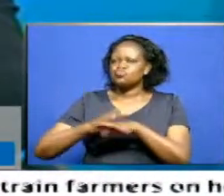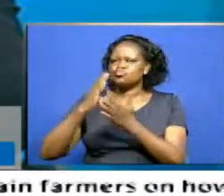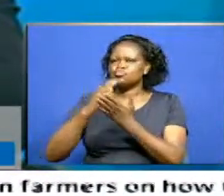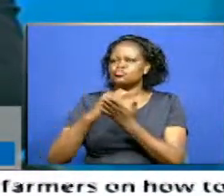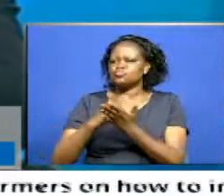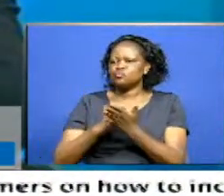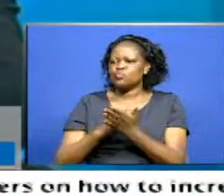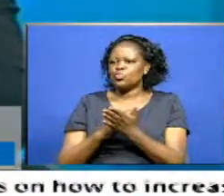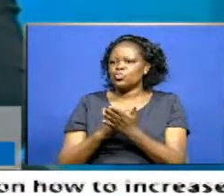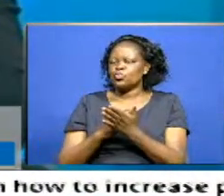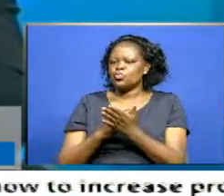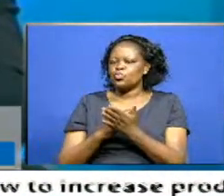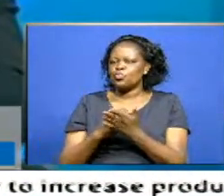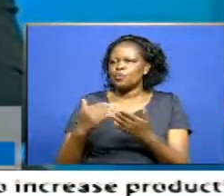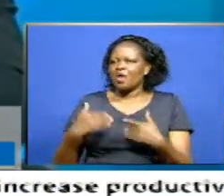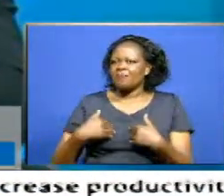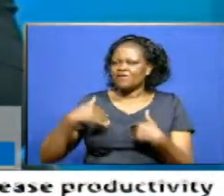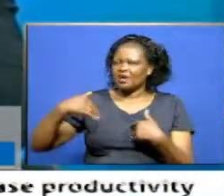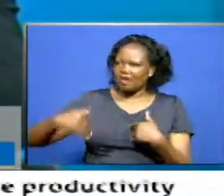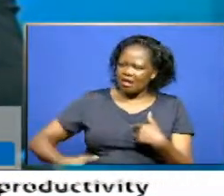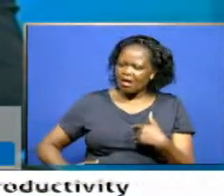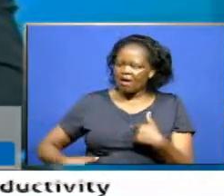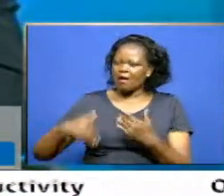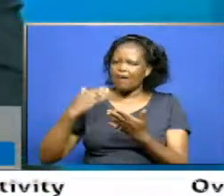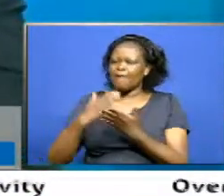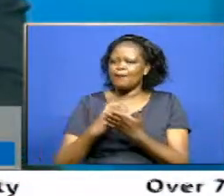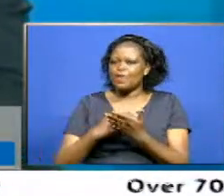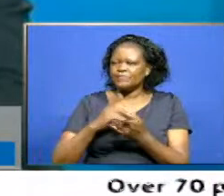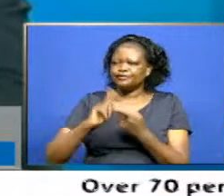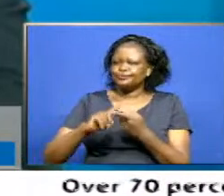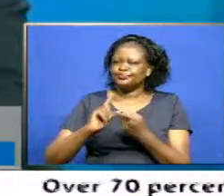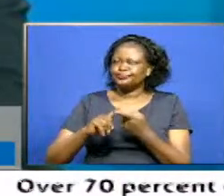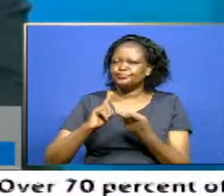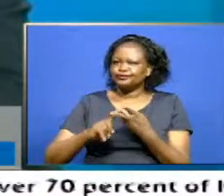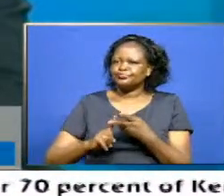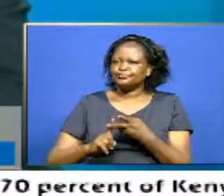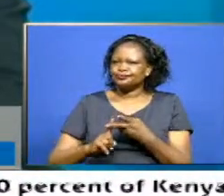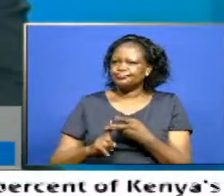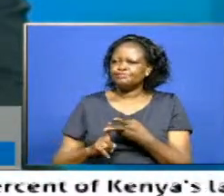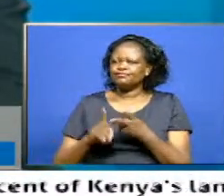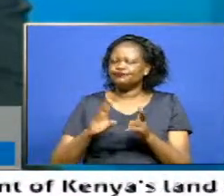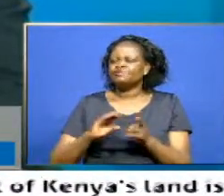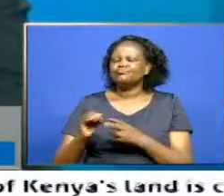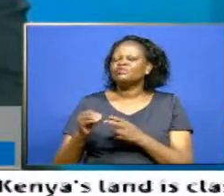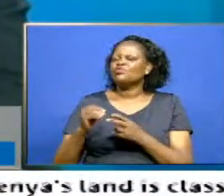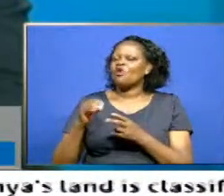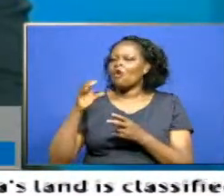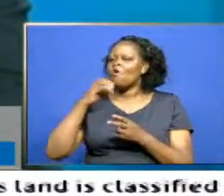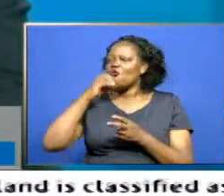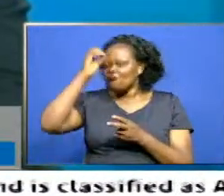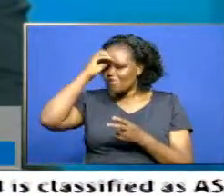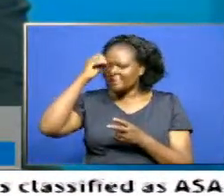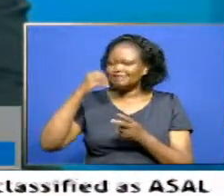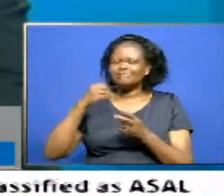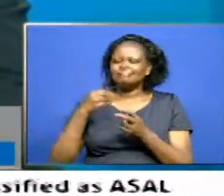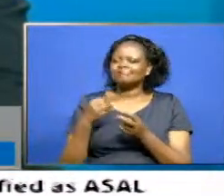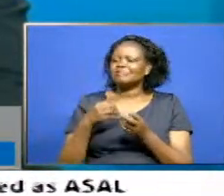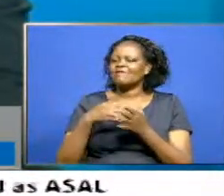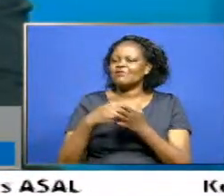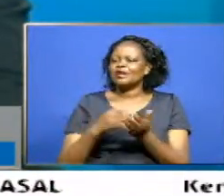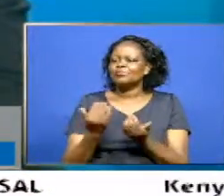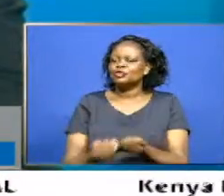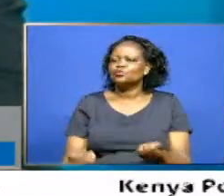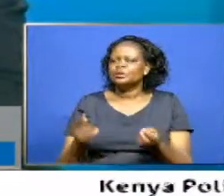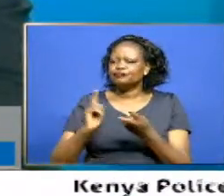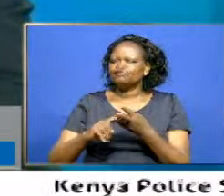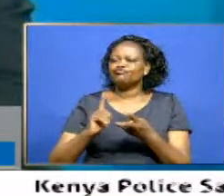at the Inua Jamii program, it has the Hunger Safety Net program. It also cash transfers to orphans and vulnerable children, cash transfers to people with severe disabilities, and